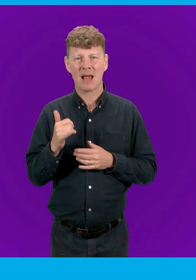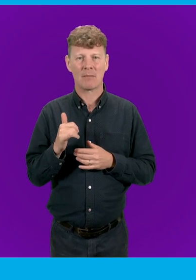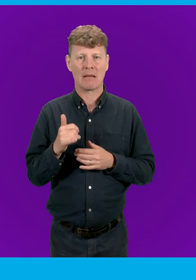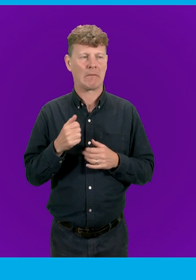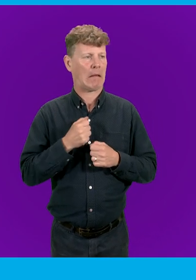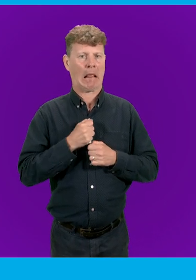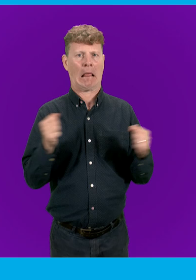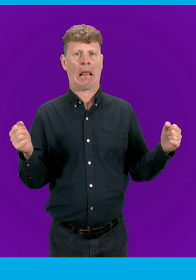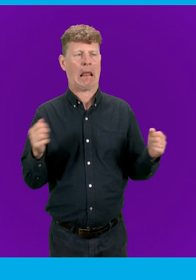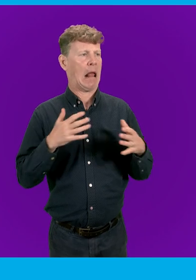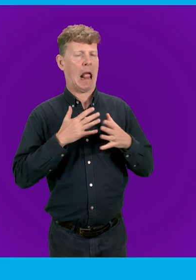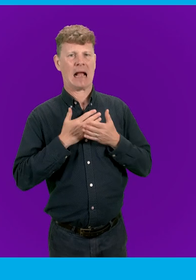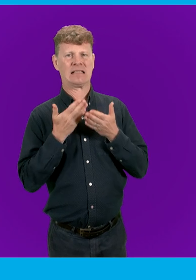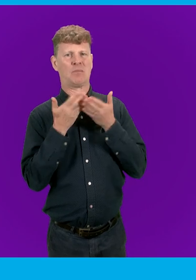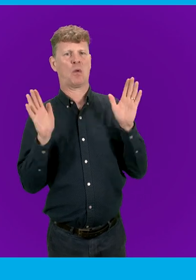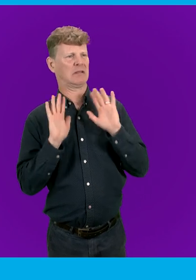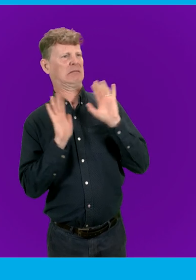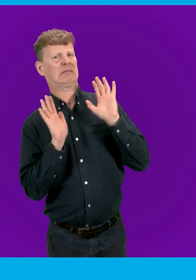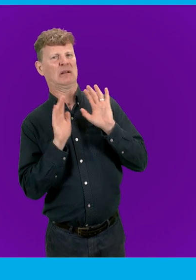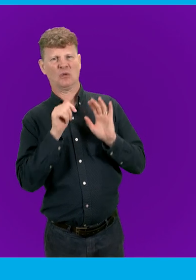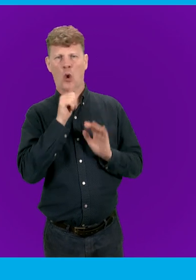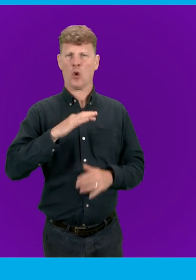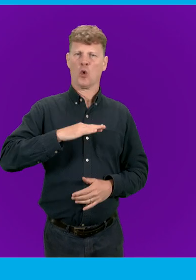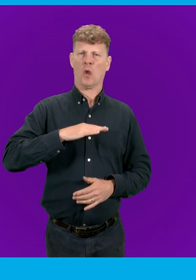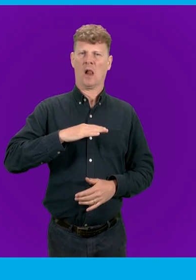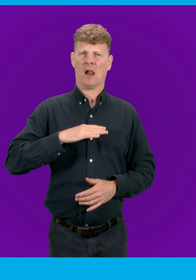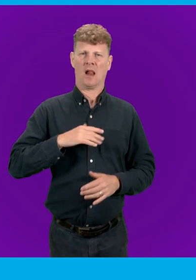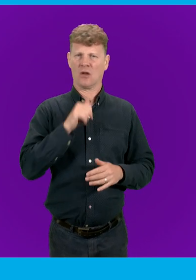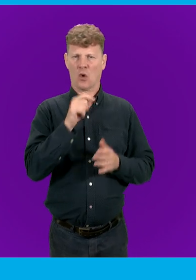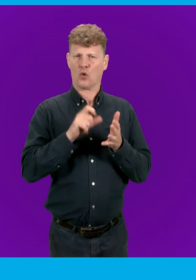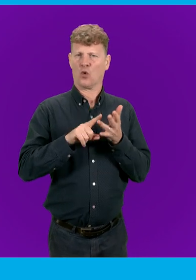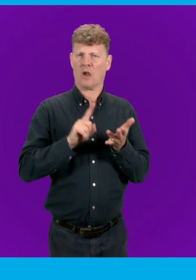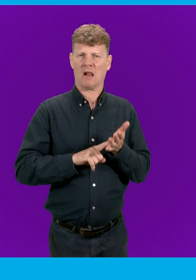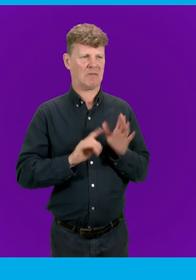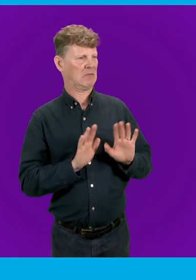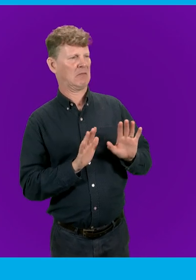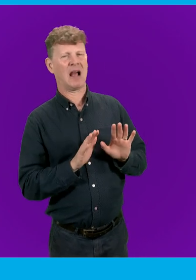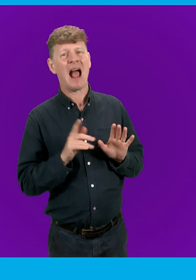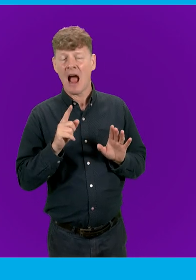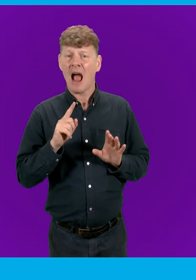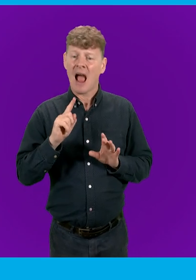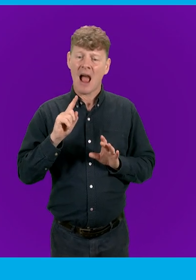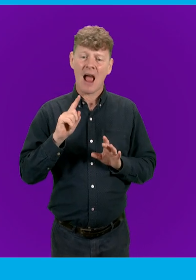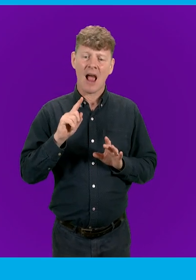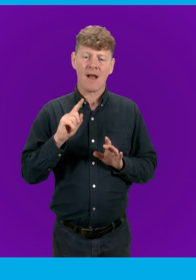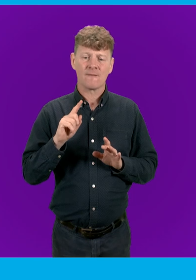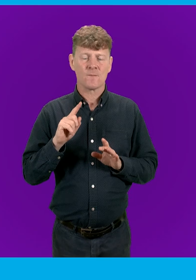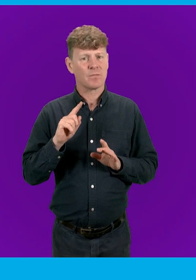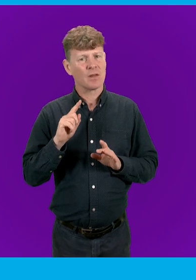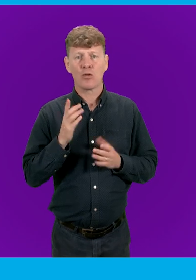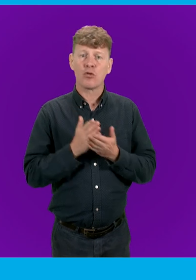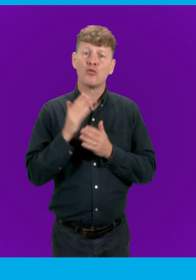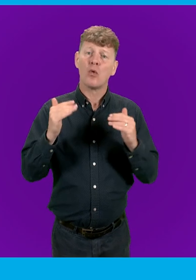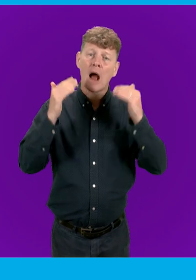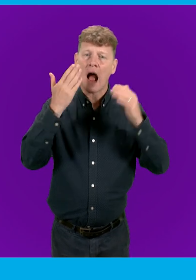exposing. It's maybe seen as not cool to be, you know, everyone's concerned, you know, when you're going through high